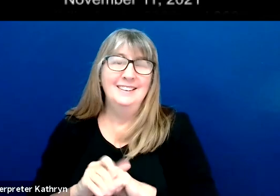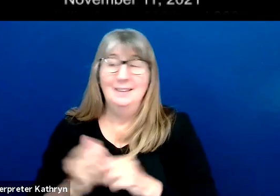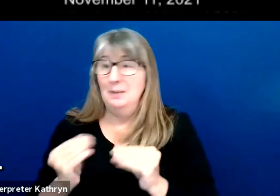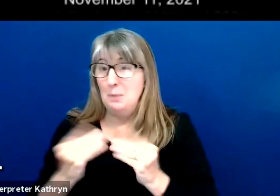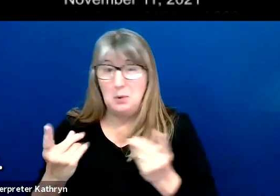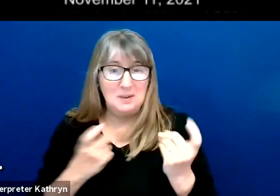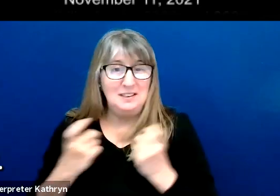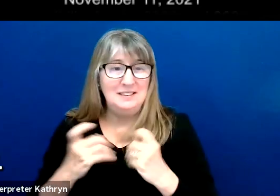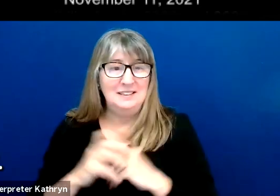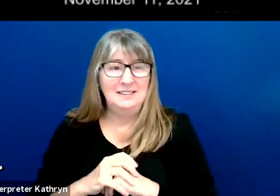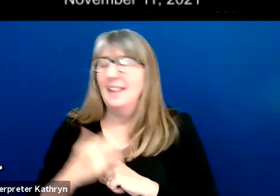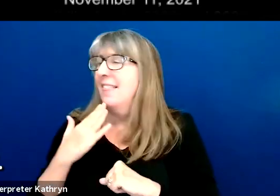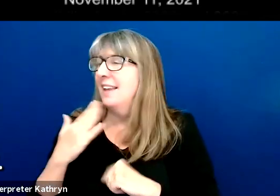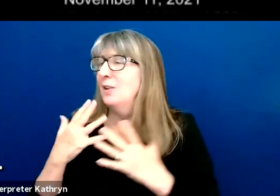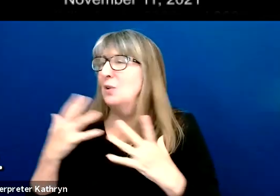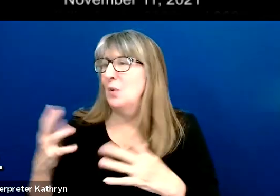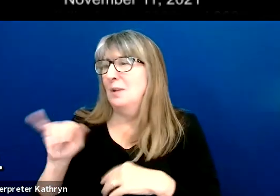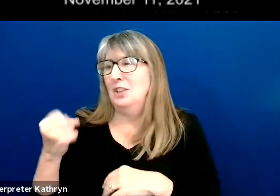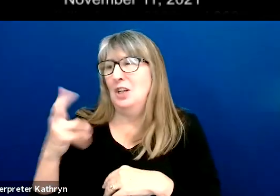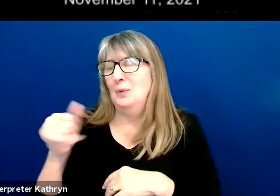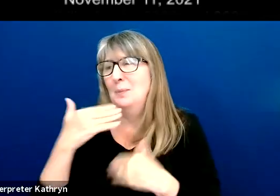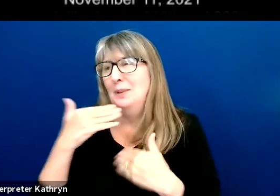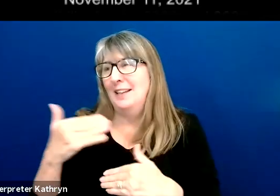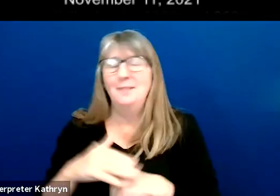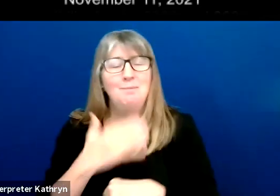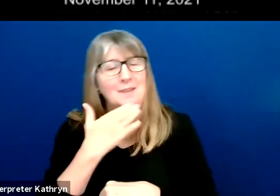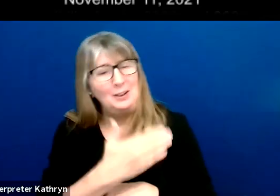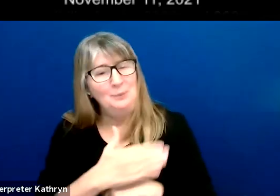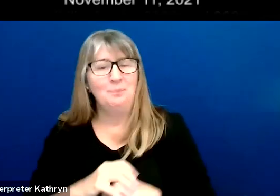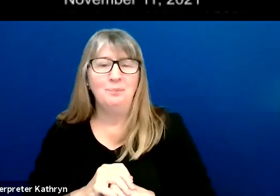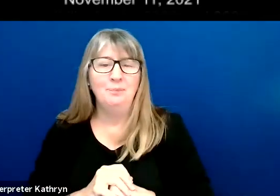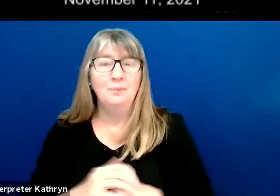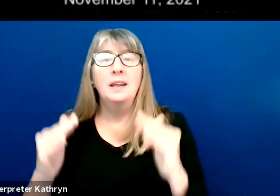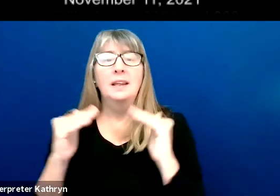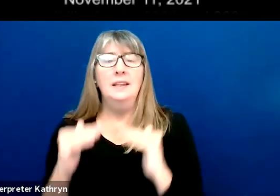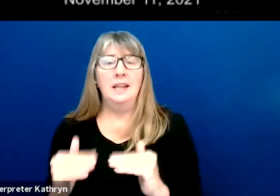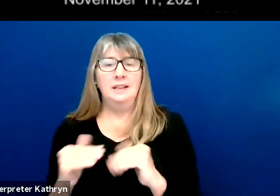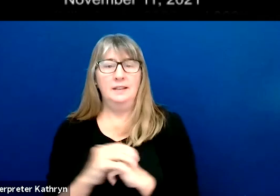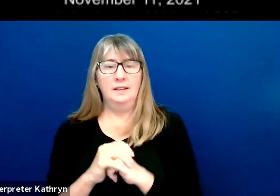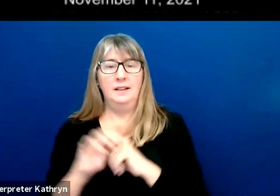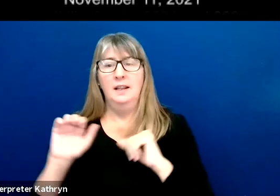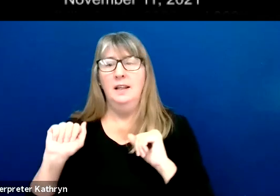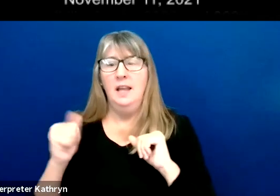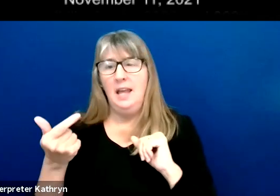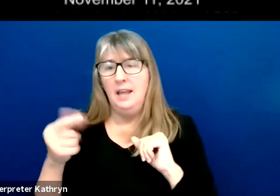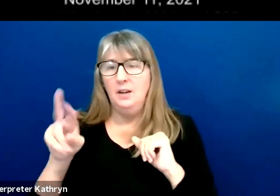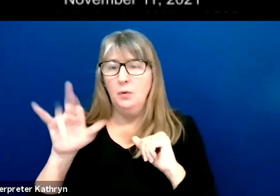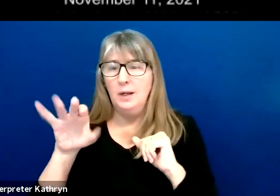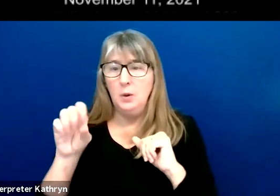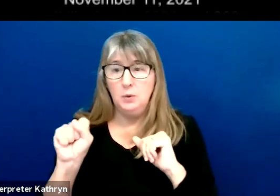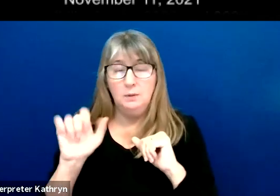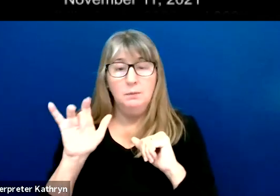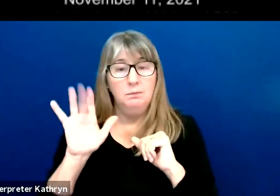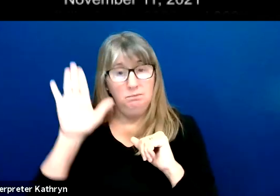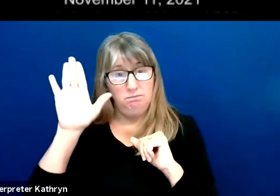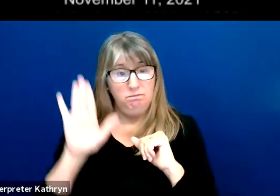questions. Thanks so much, Joshua. I appreciate it. Thank you. Next, I'll call on Agrios, who has his hand raised. So feel free to